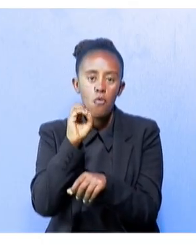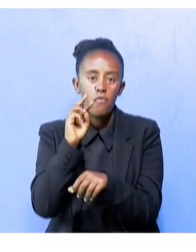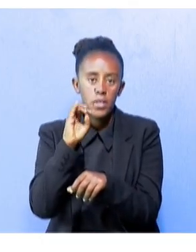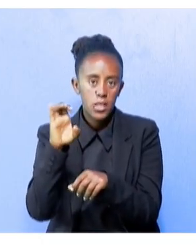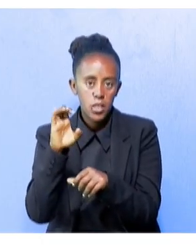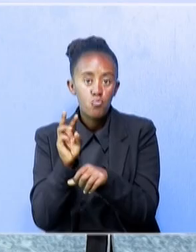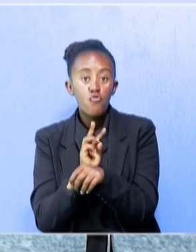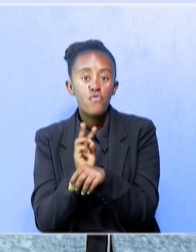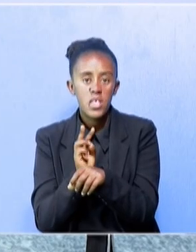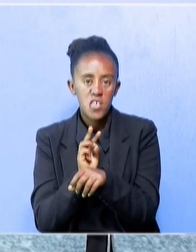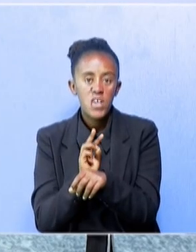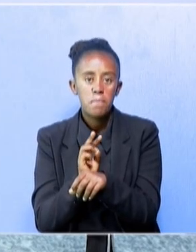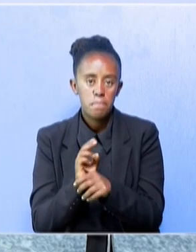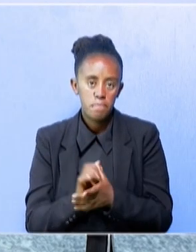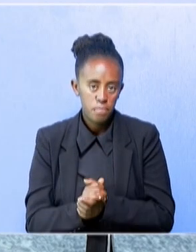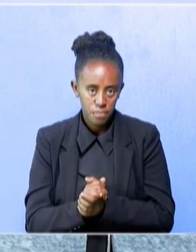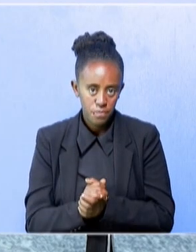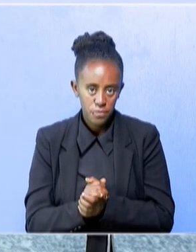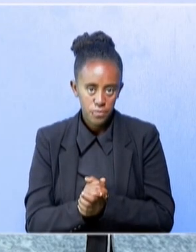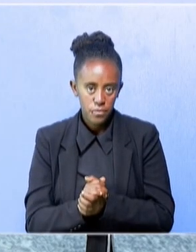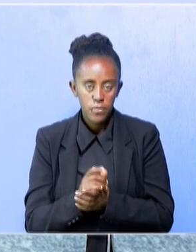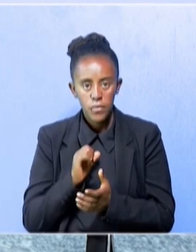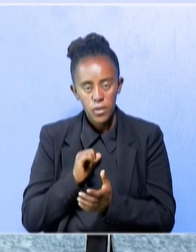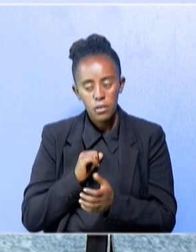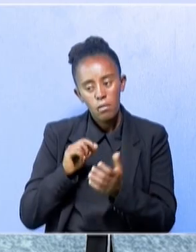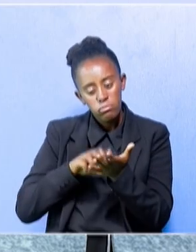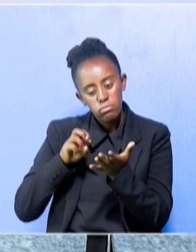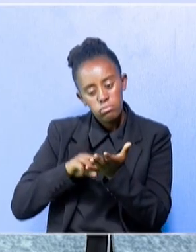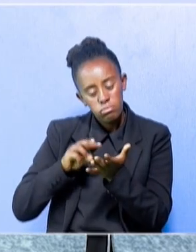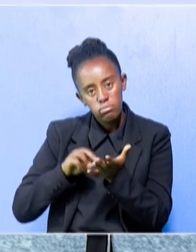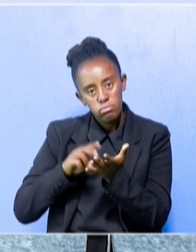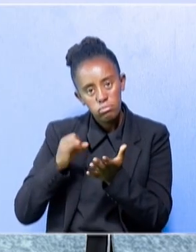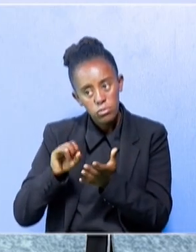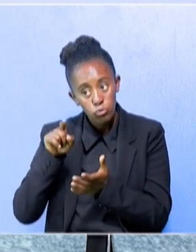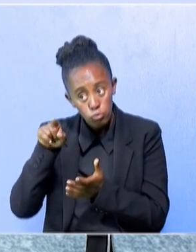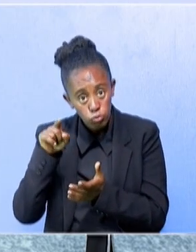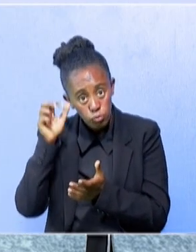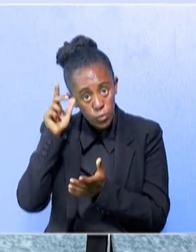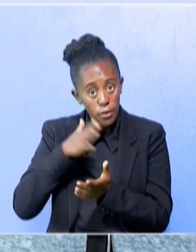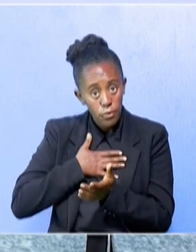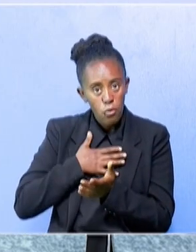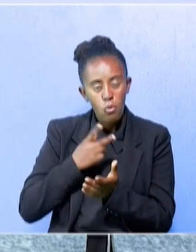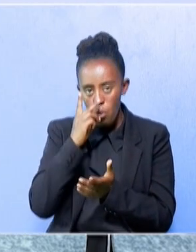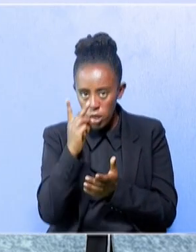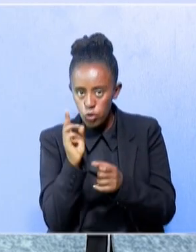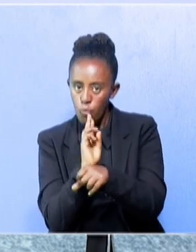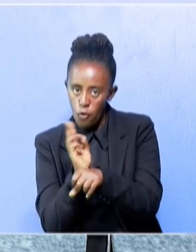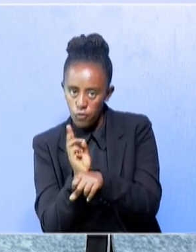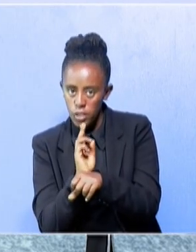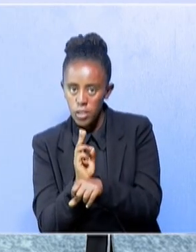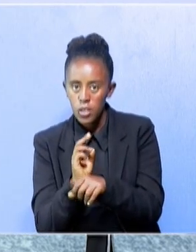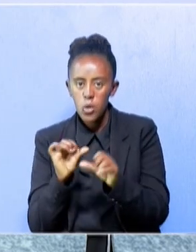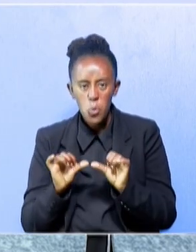Look now, I was reading a book while my brother was watching movies. This is ongoing